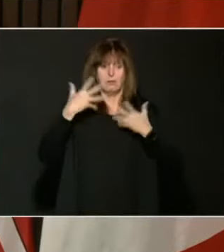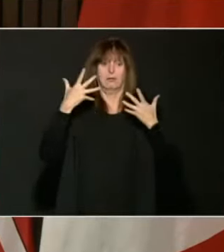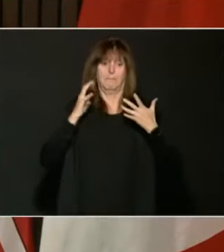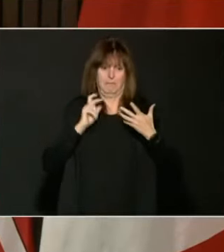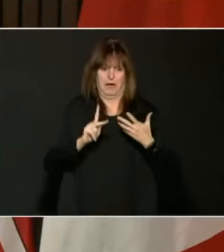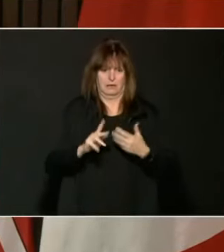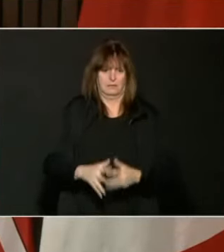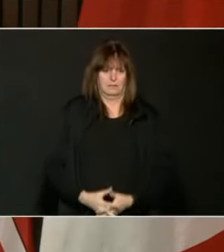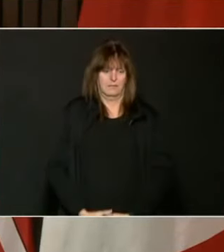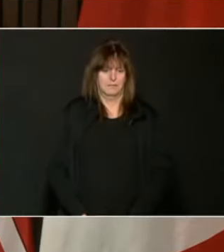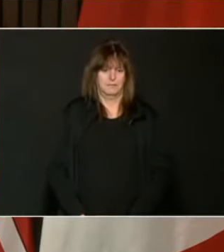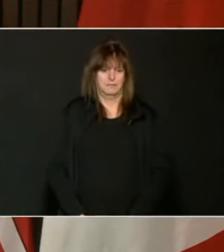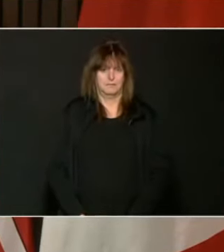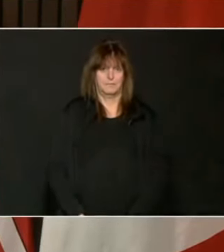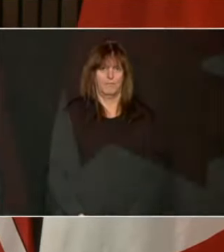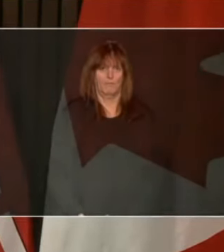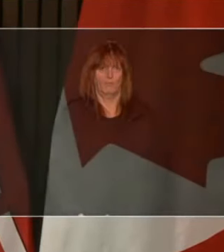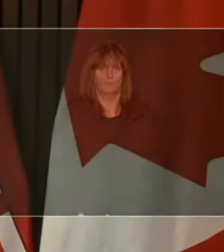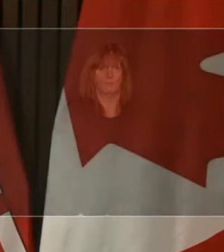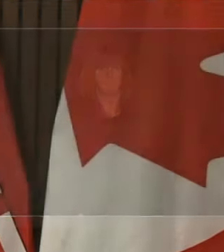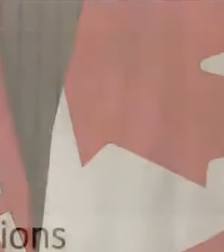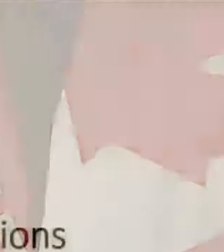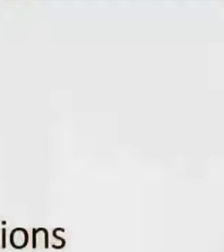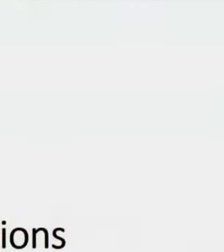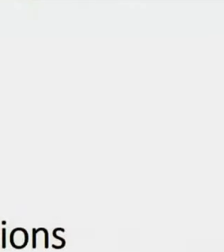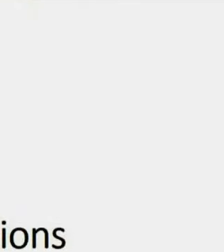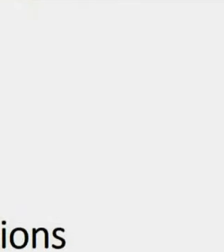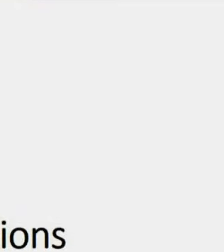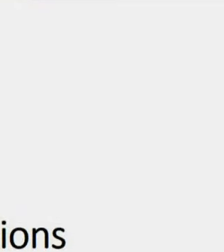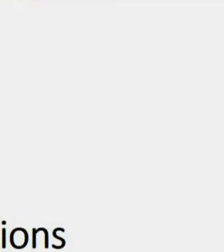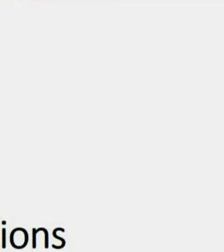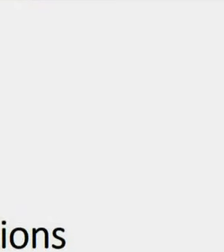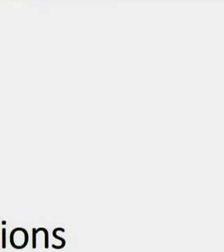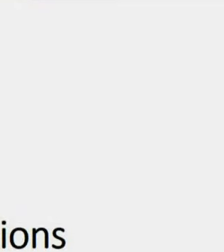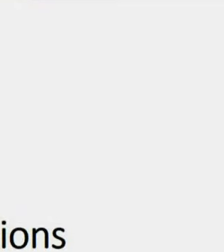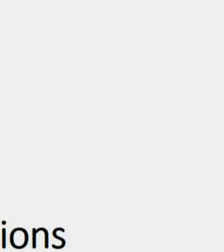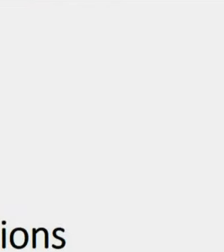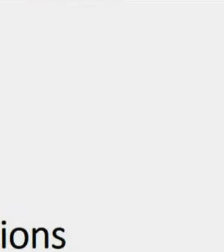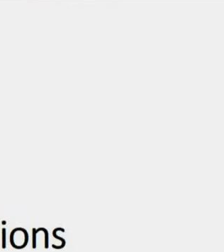the slides. If we could put up the slides, please. Thank you.